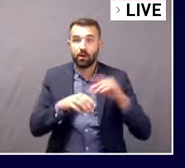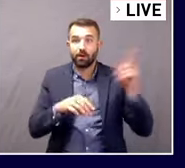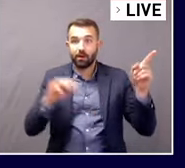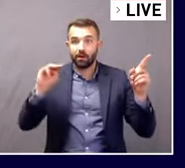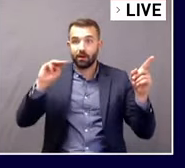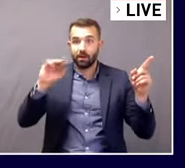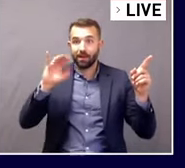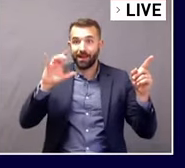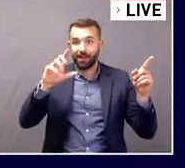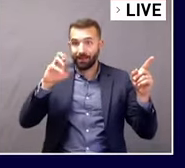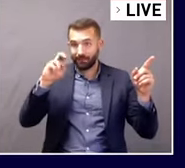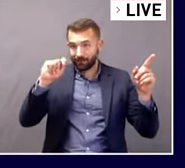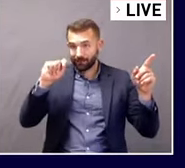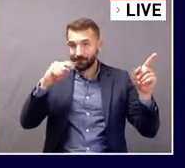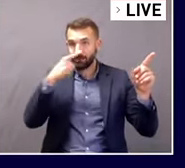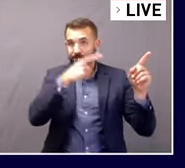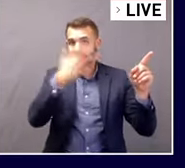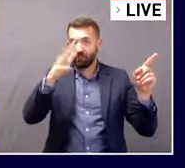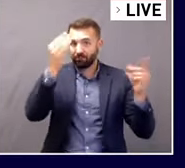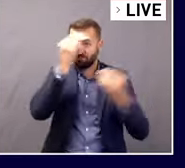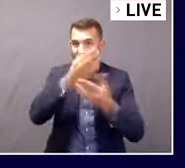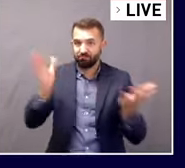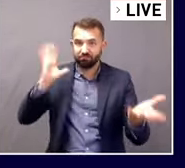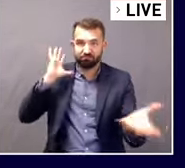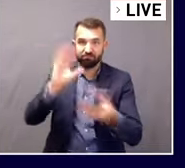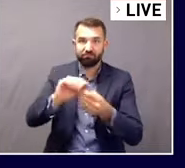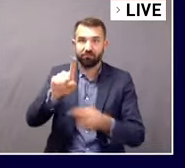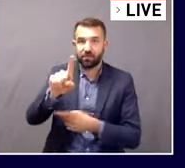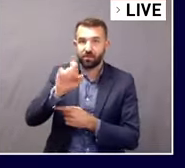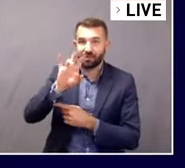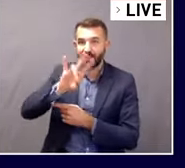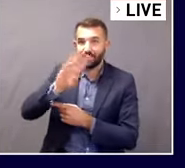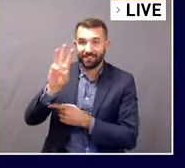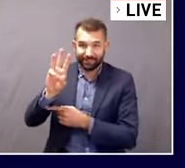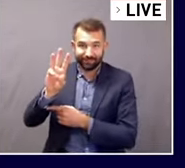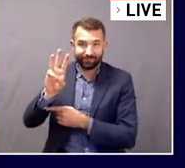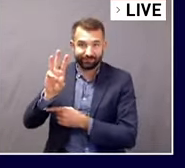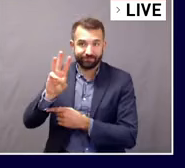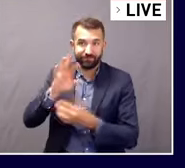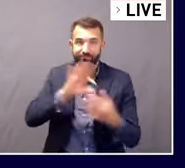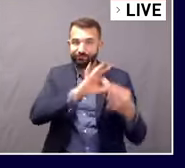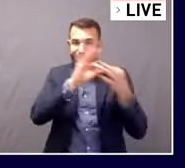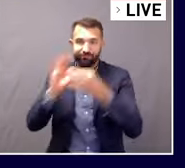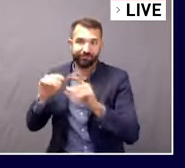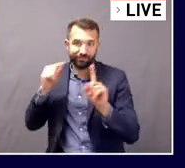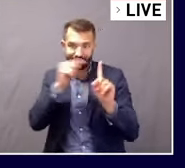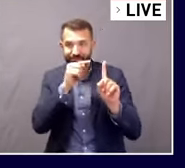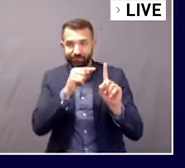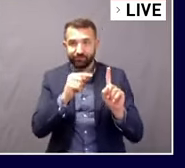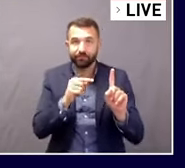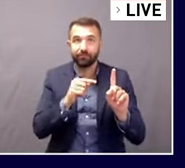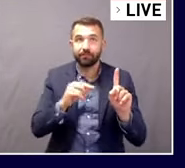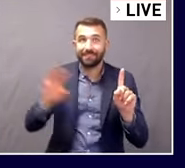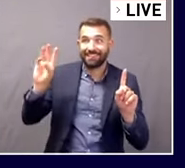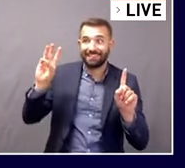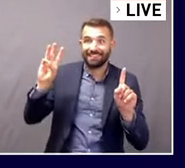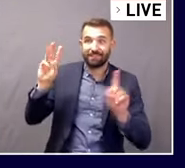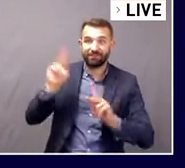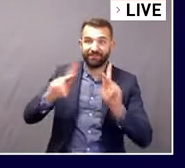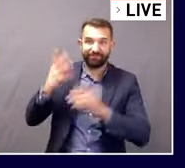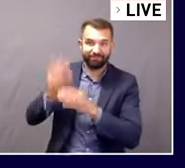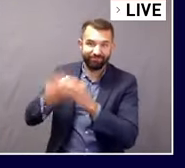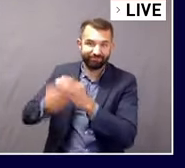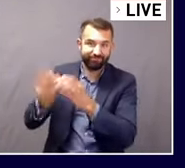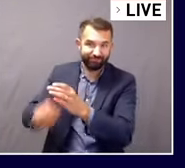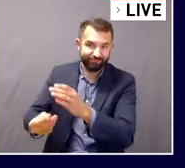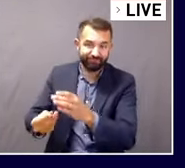been 176 cases, and including now the 6 individuals who have passed away at Maple Crest, a